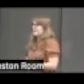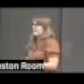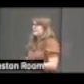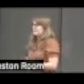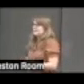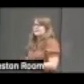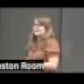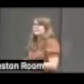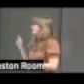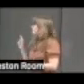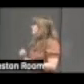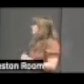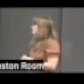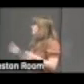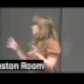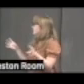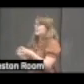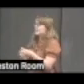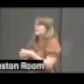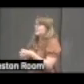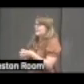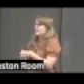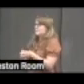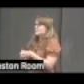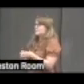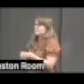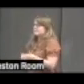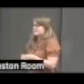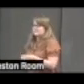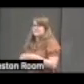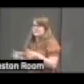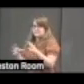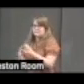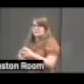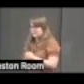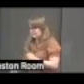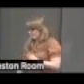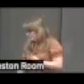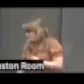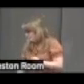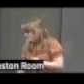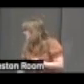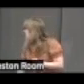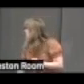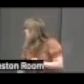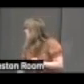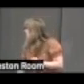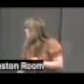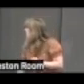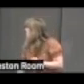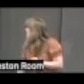that habitat loss. And it's because of this that the population of animals are getting really threatened.